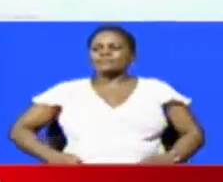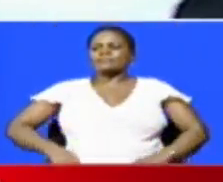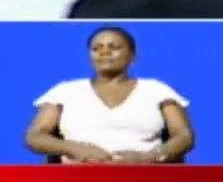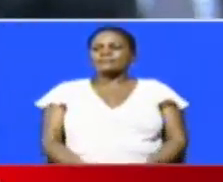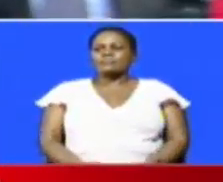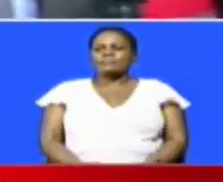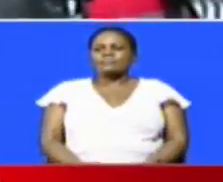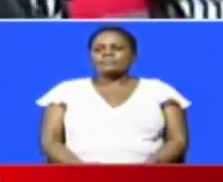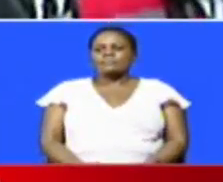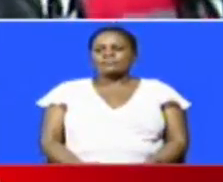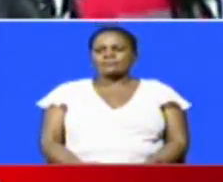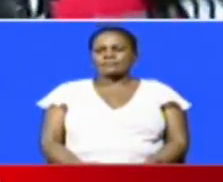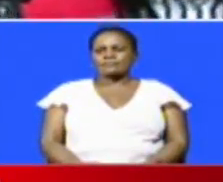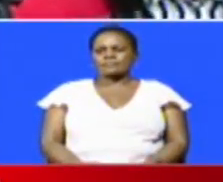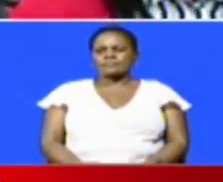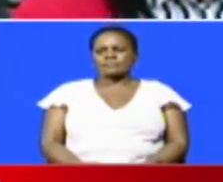Thank you, Qas Rashid.